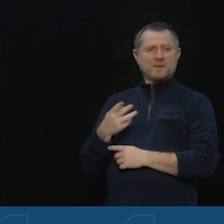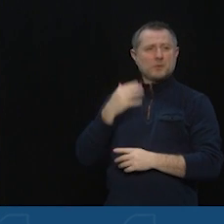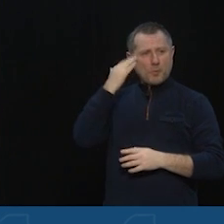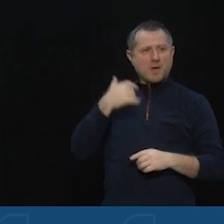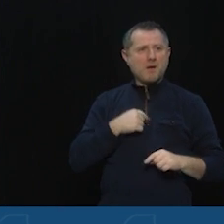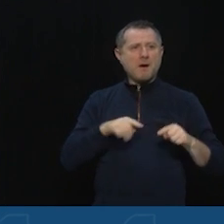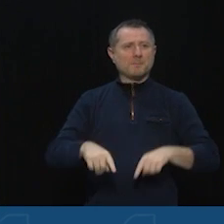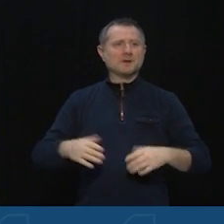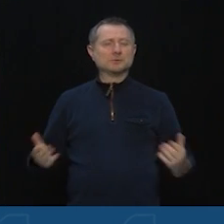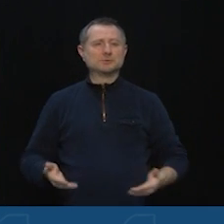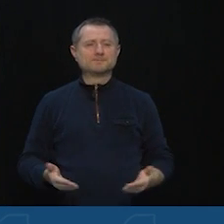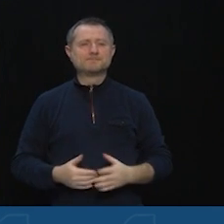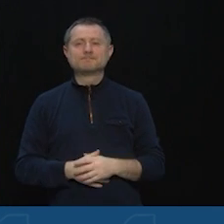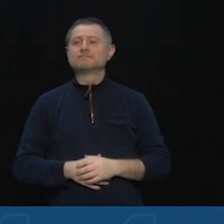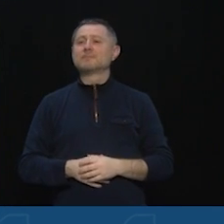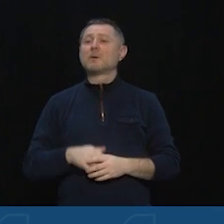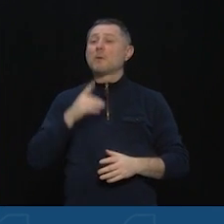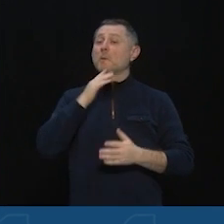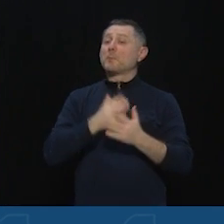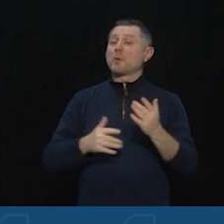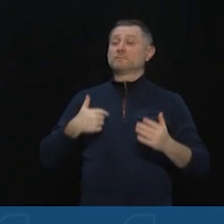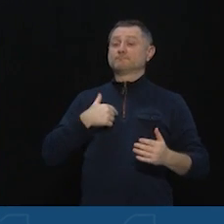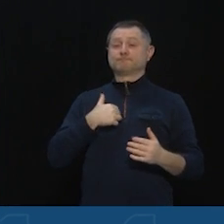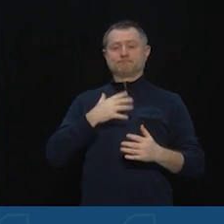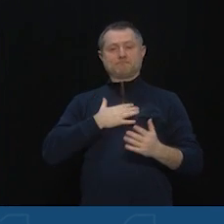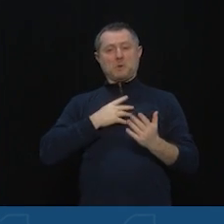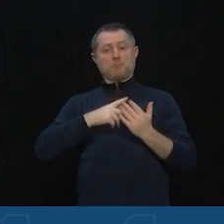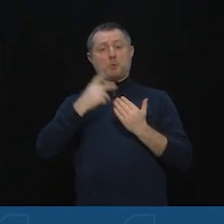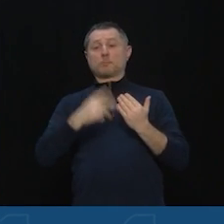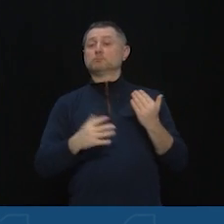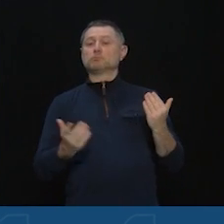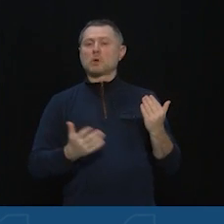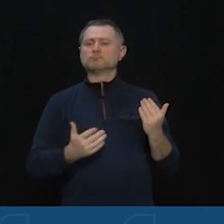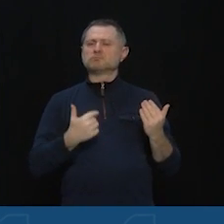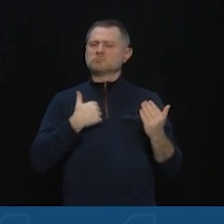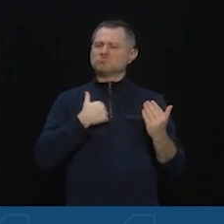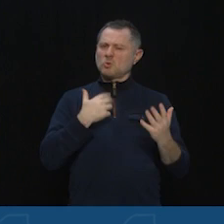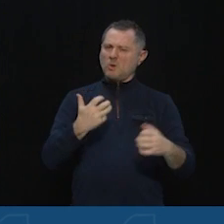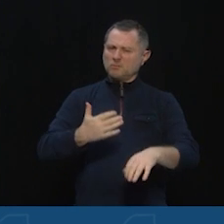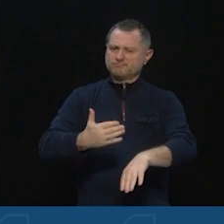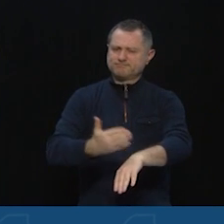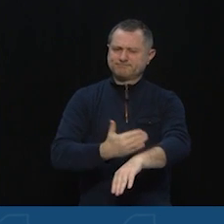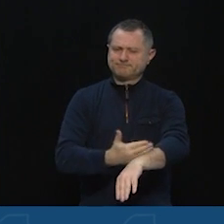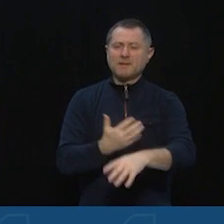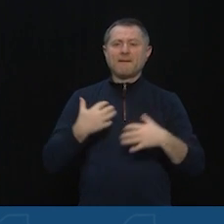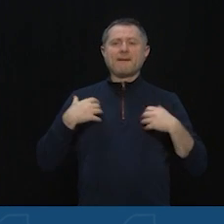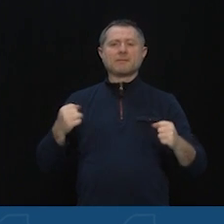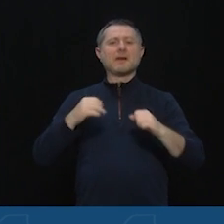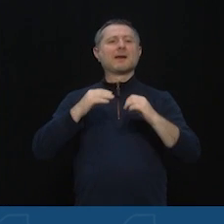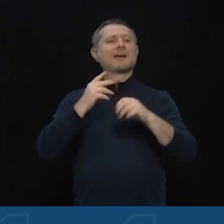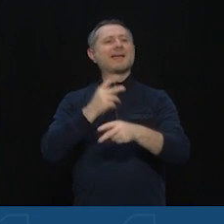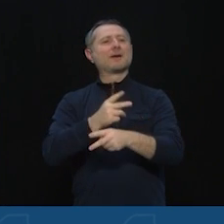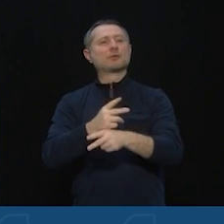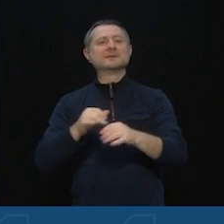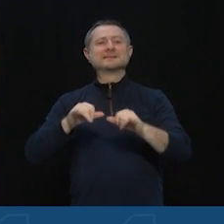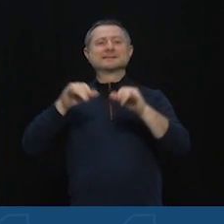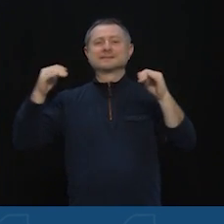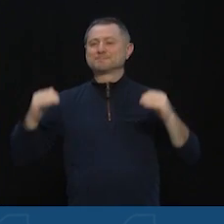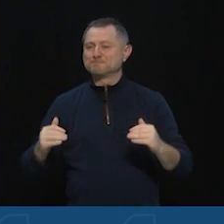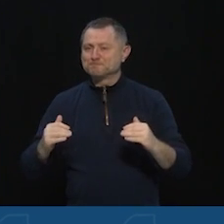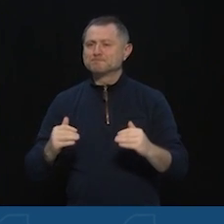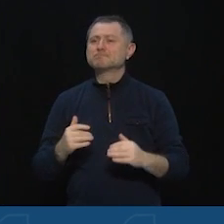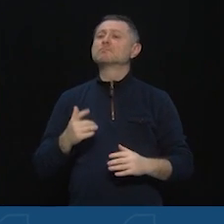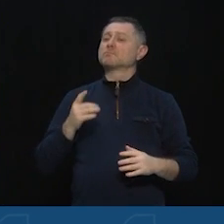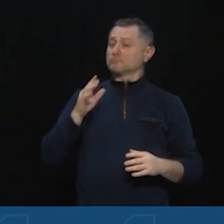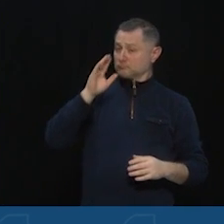mention that this is part of our initiative to really build back our healthcare system, which had been knocked down so hard before the pandemic.